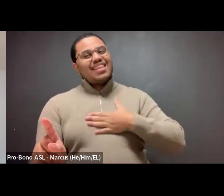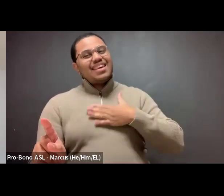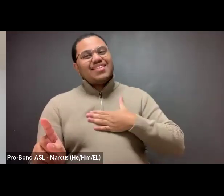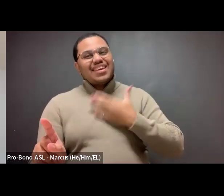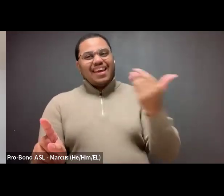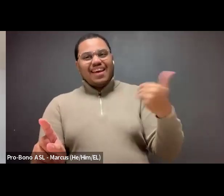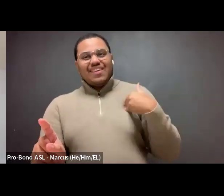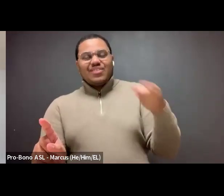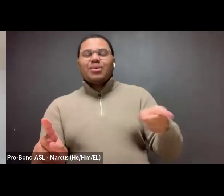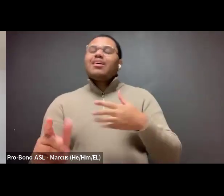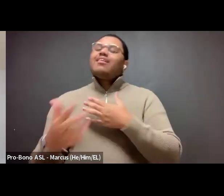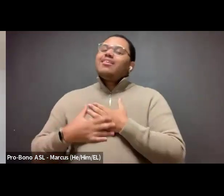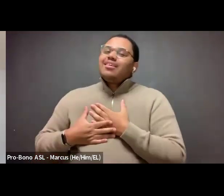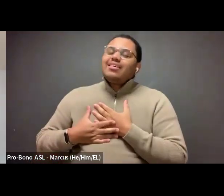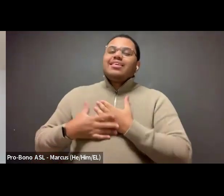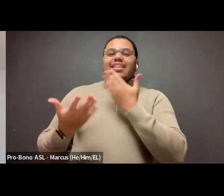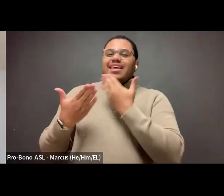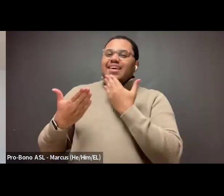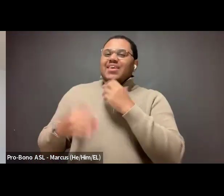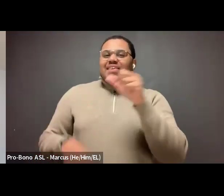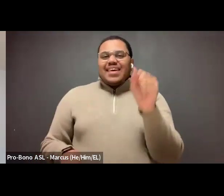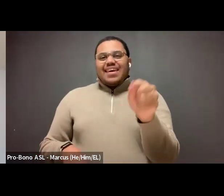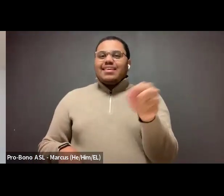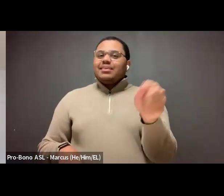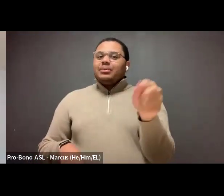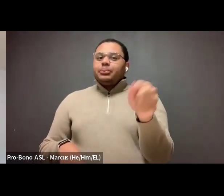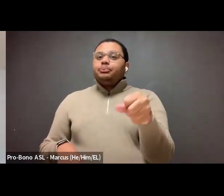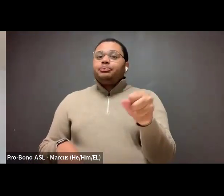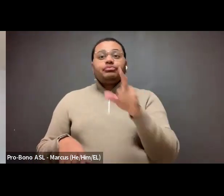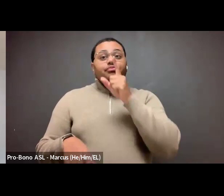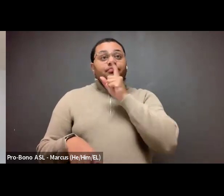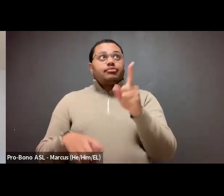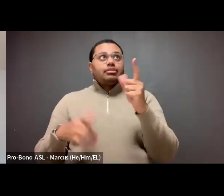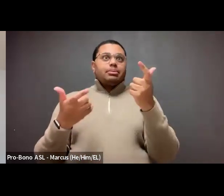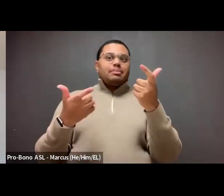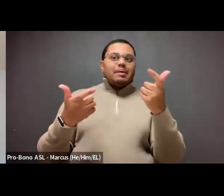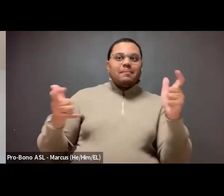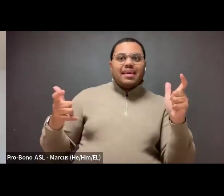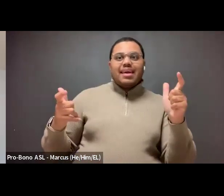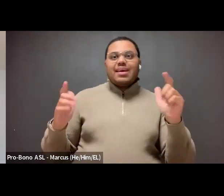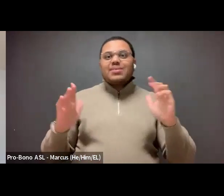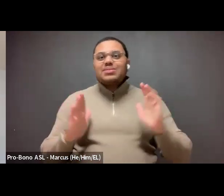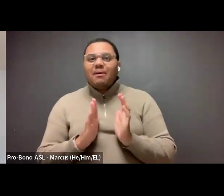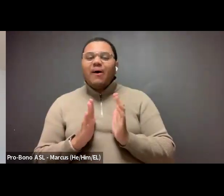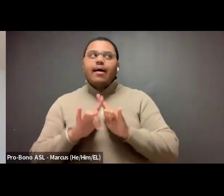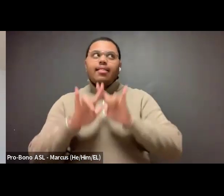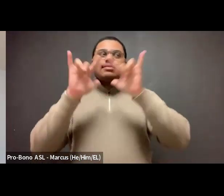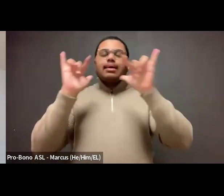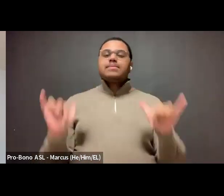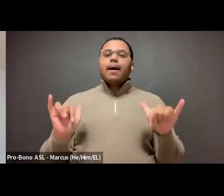you so much for that. Yes. To be big and small at the same time.